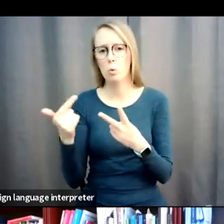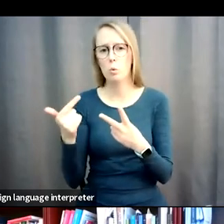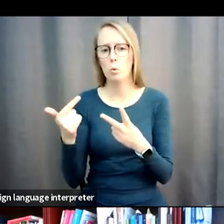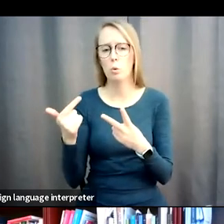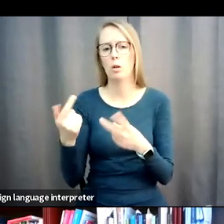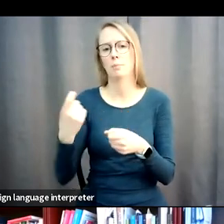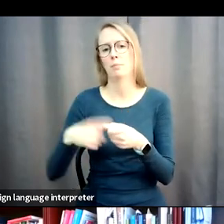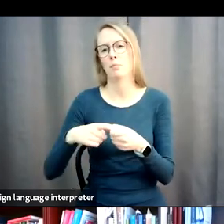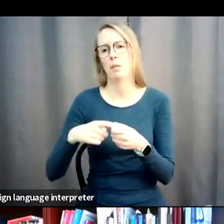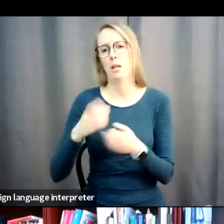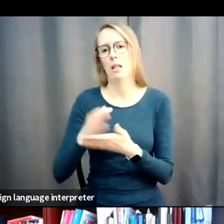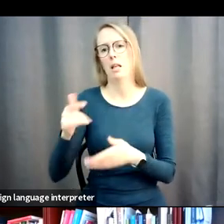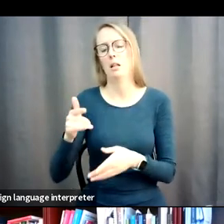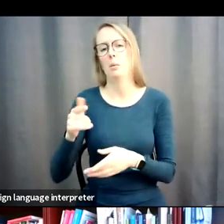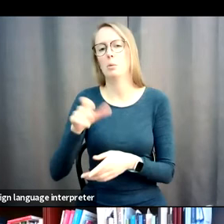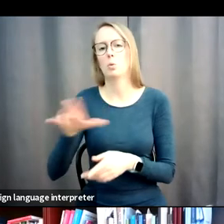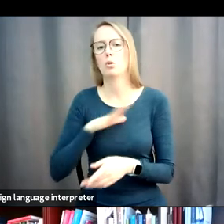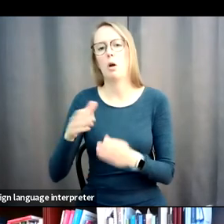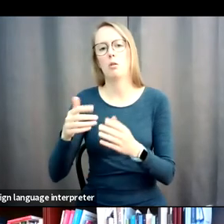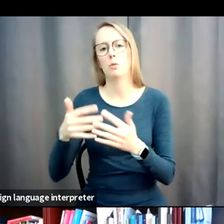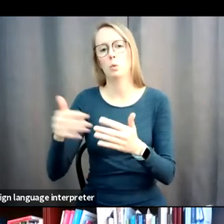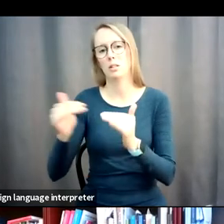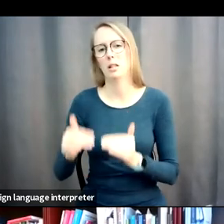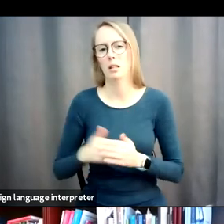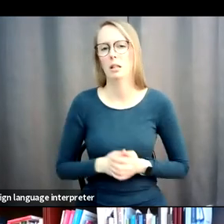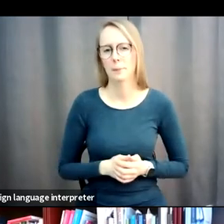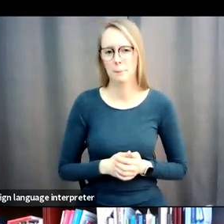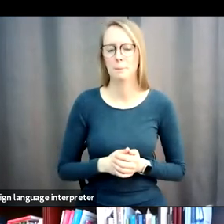on the Rights of Persons with Disabilities.